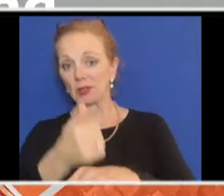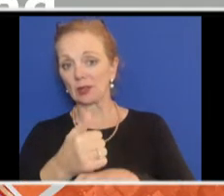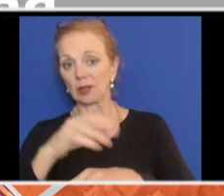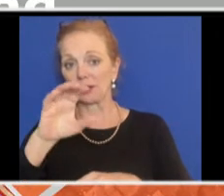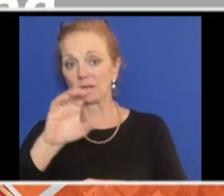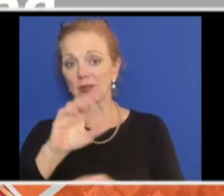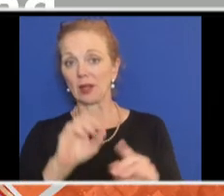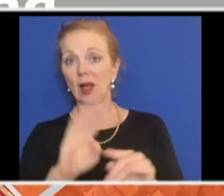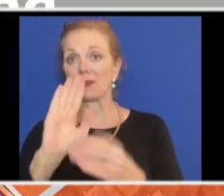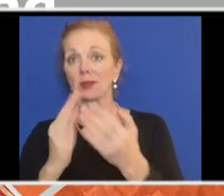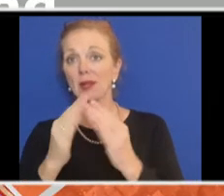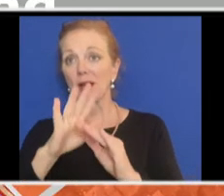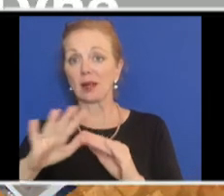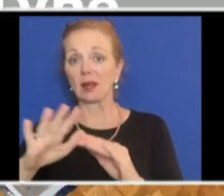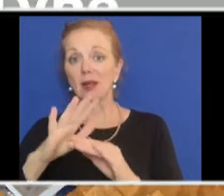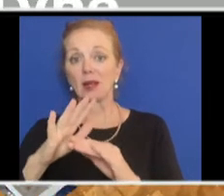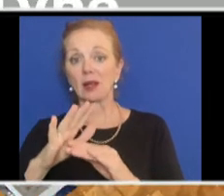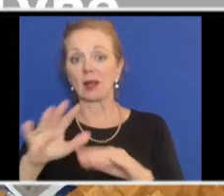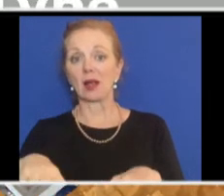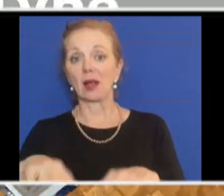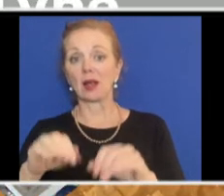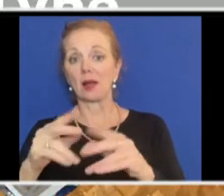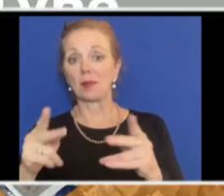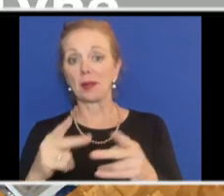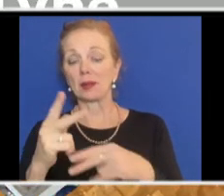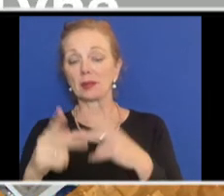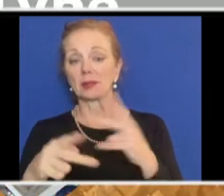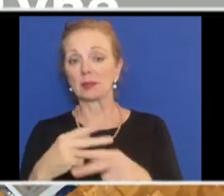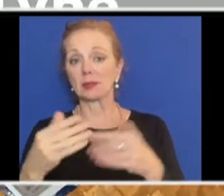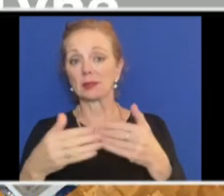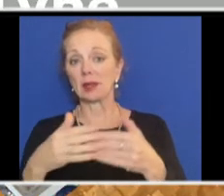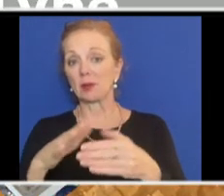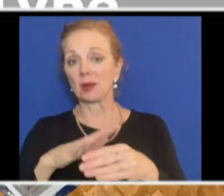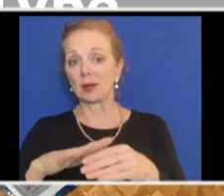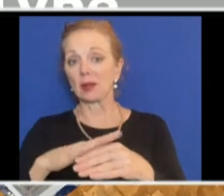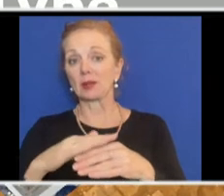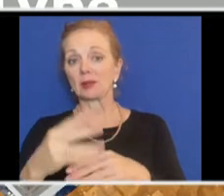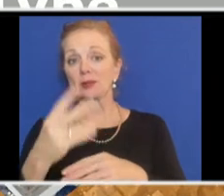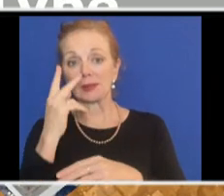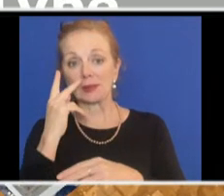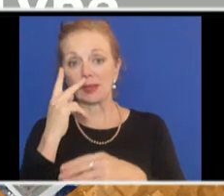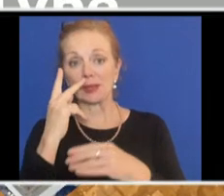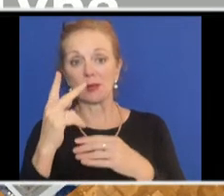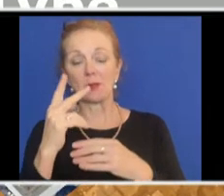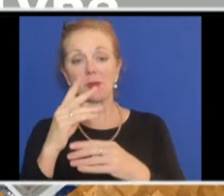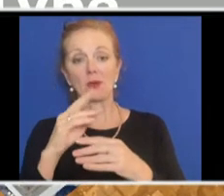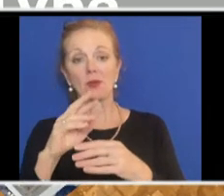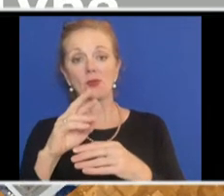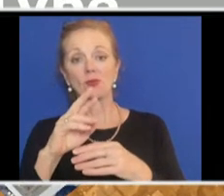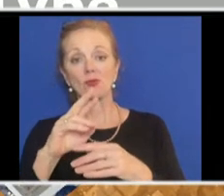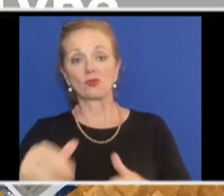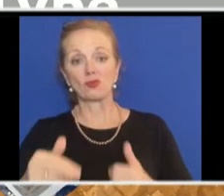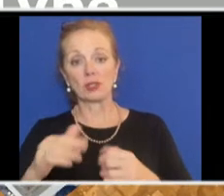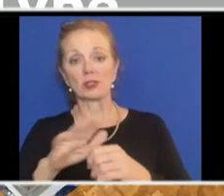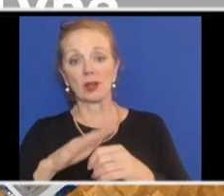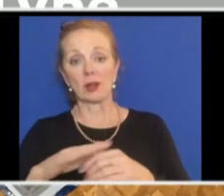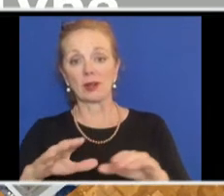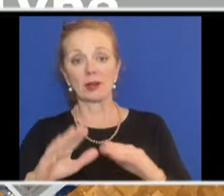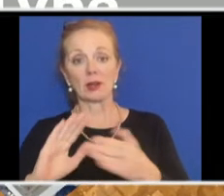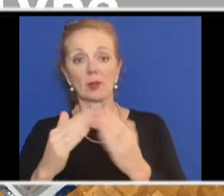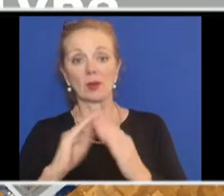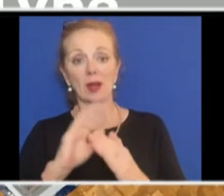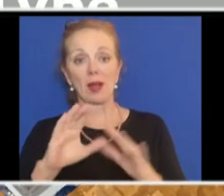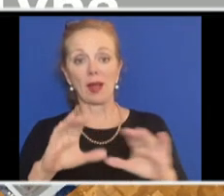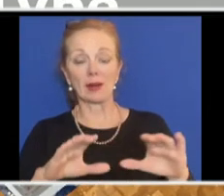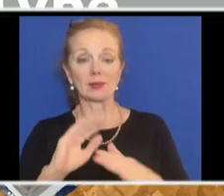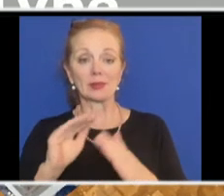Uptown the adopted Place type is for a neighbor of two you can see both that as well as Regional activity center and Community Activity Center